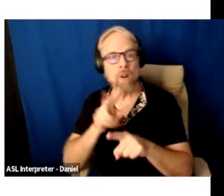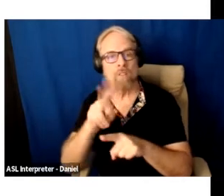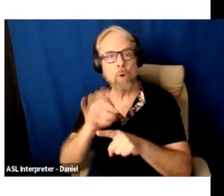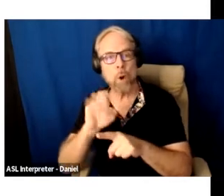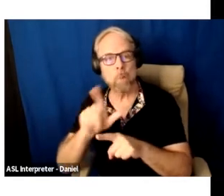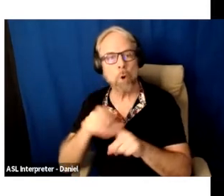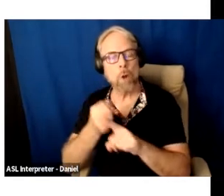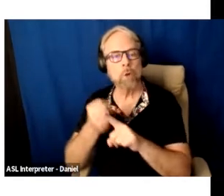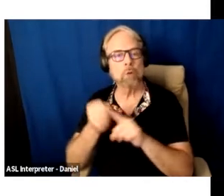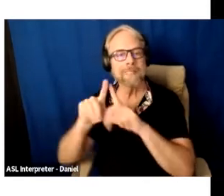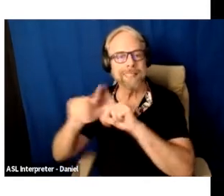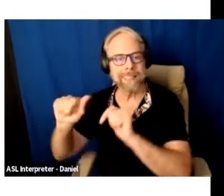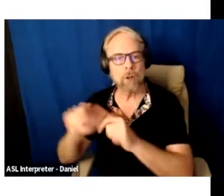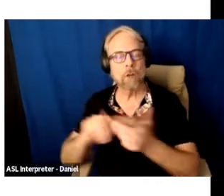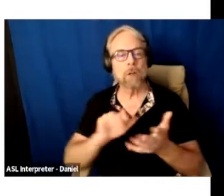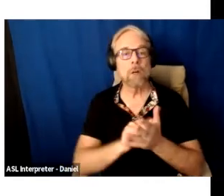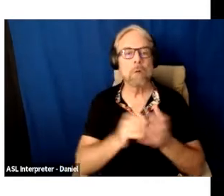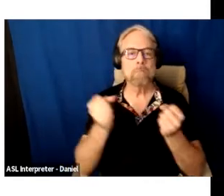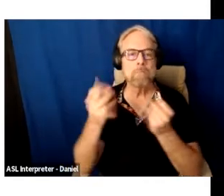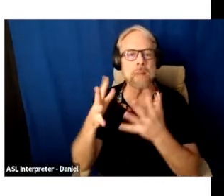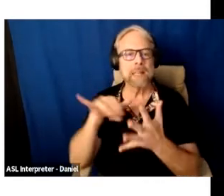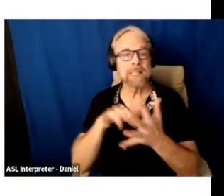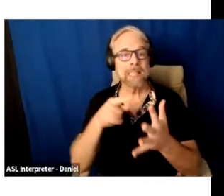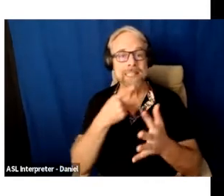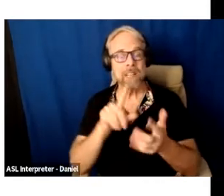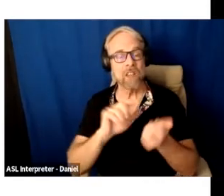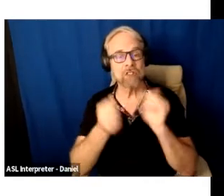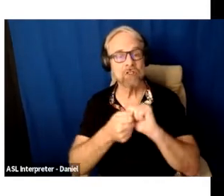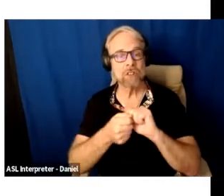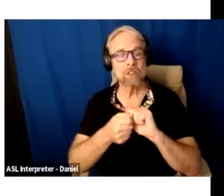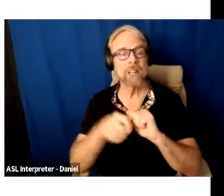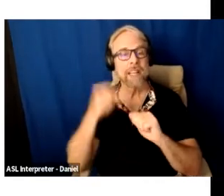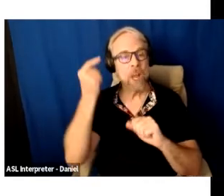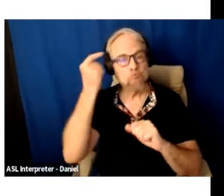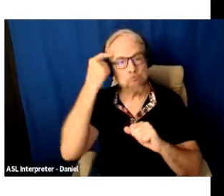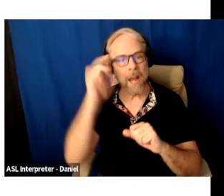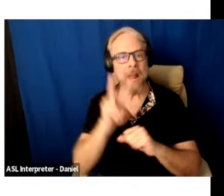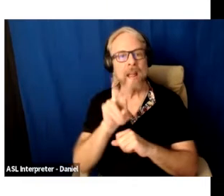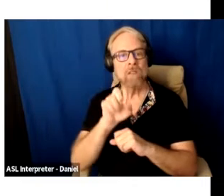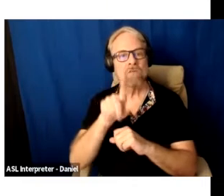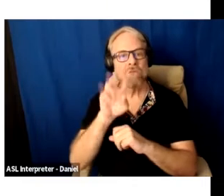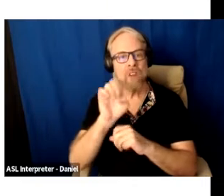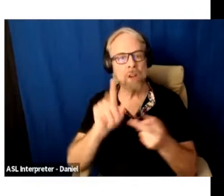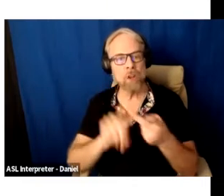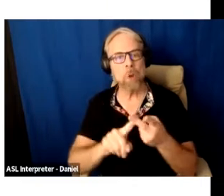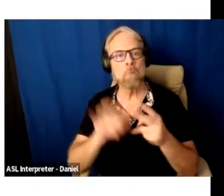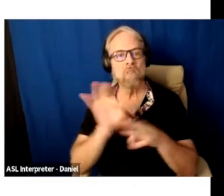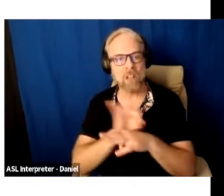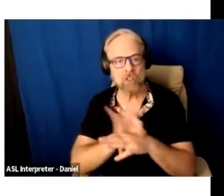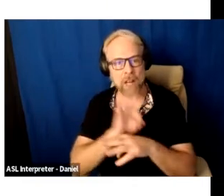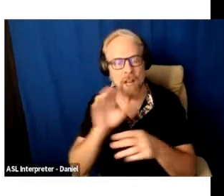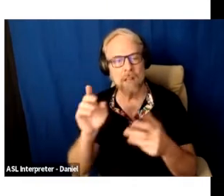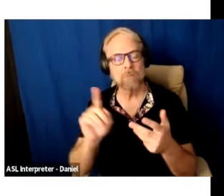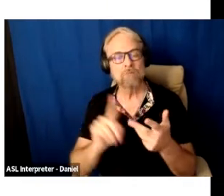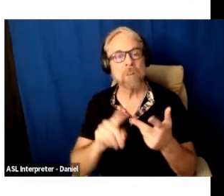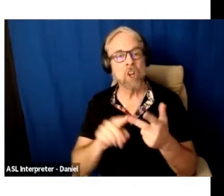are a number of studies that have found changes in brain volume, changes in functionality, and the